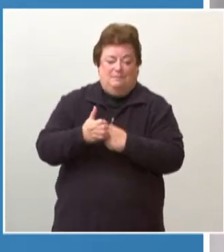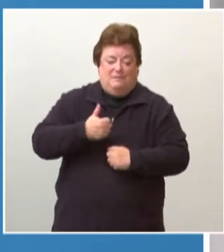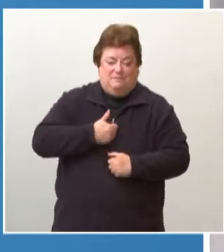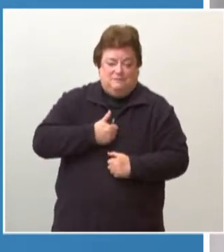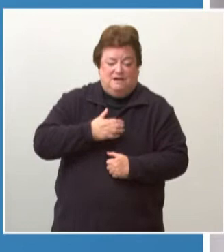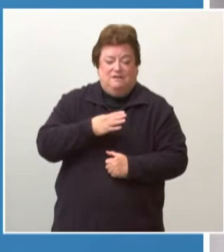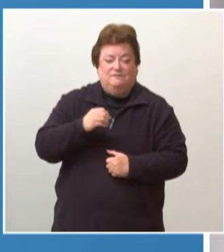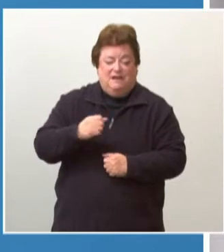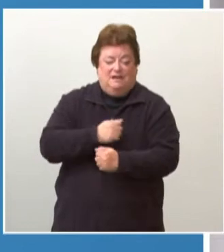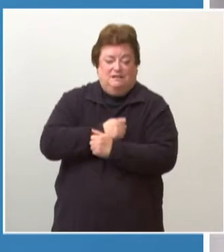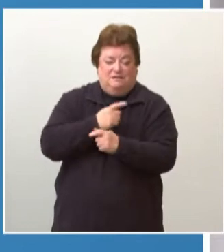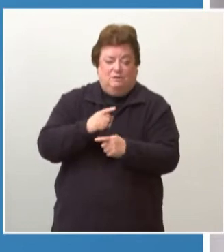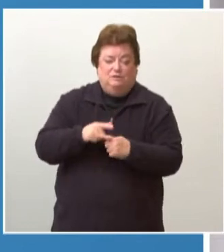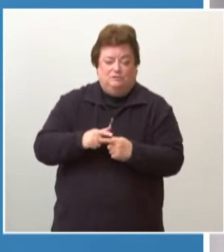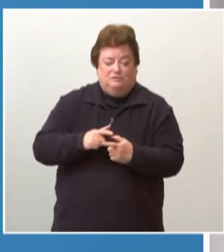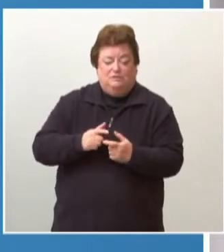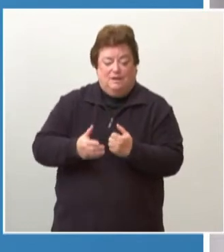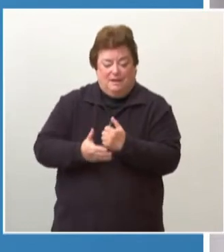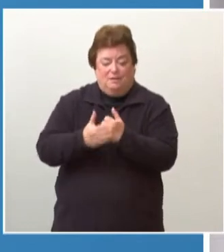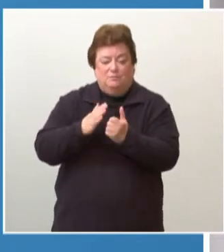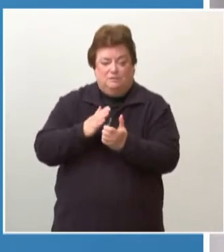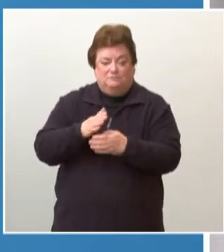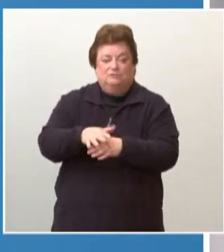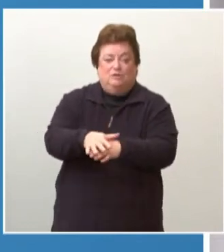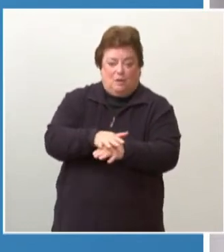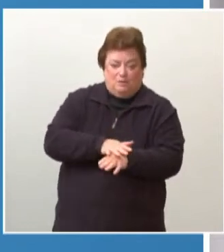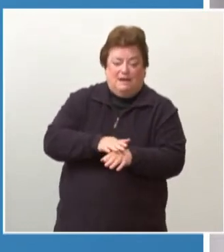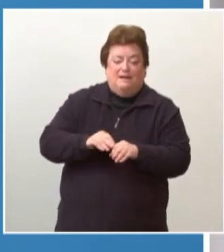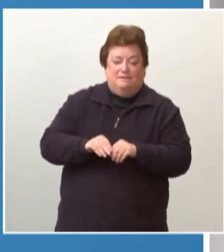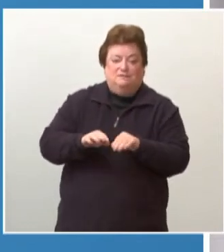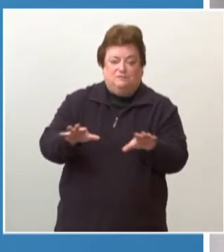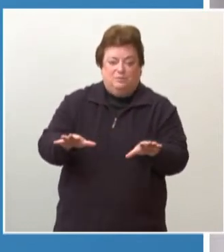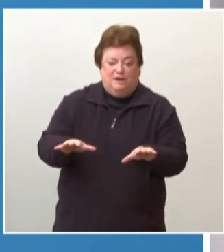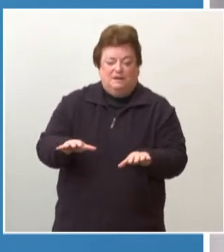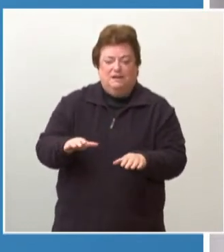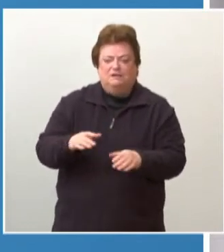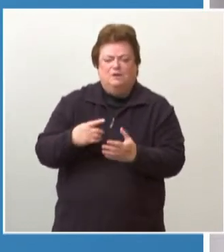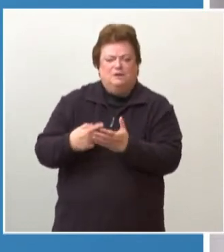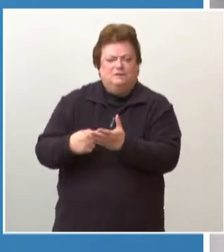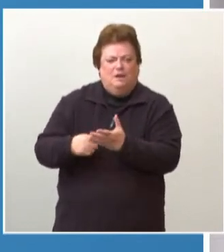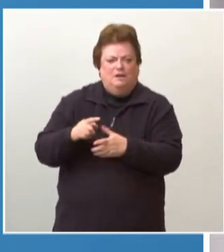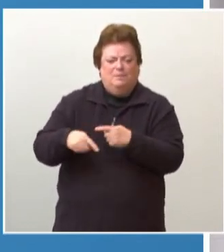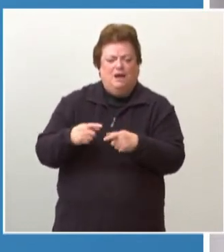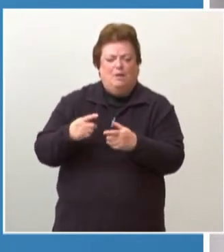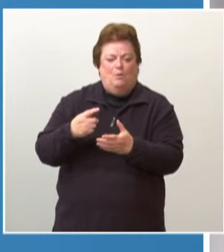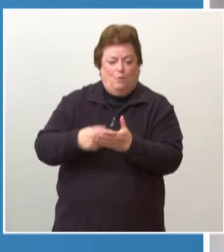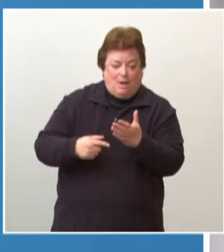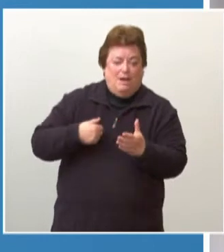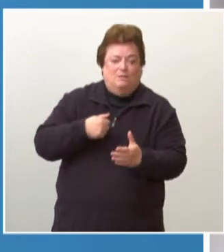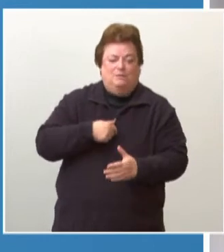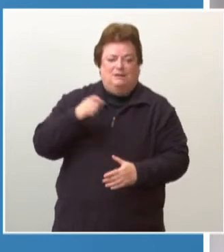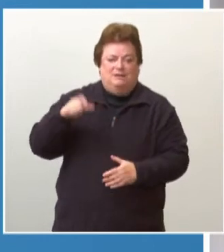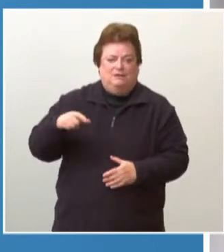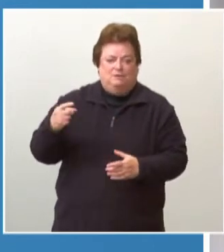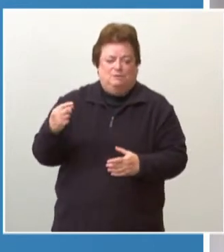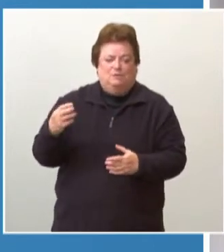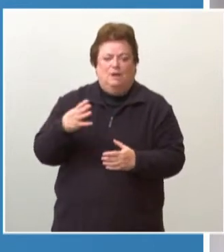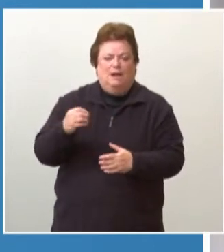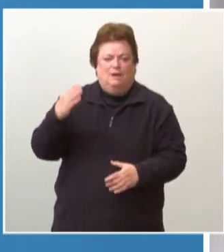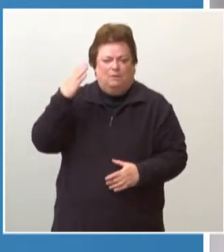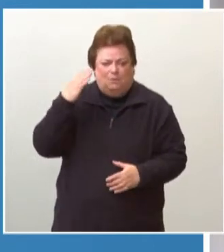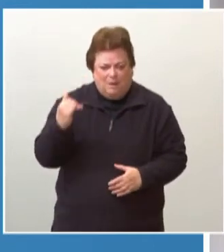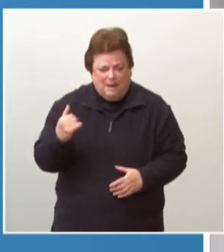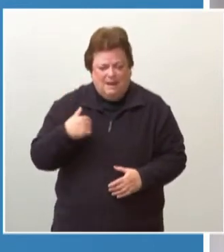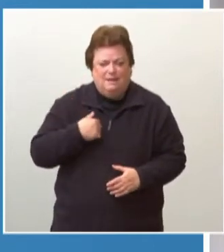of infections. Let's run down what we need to do and why we, as the community, need